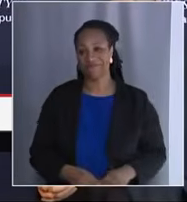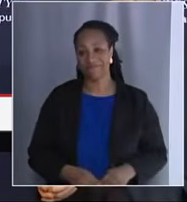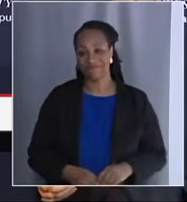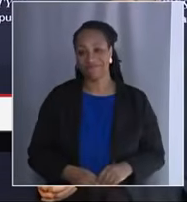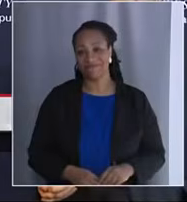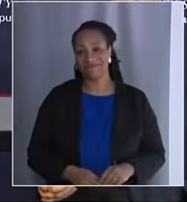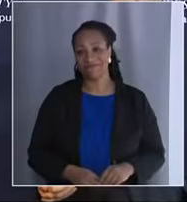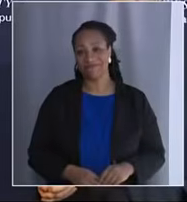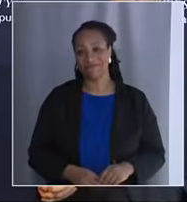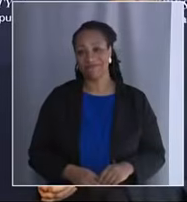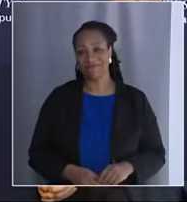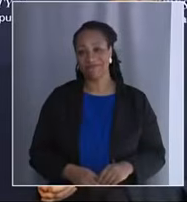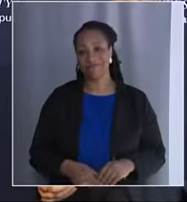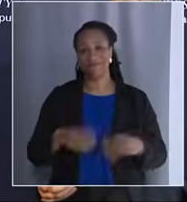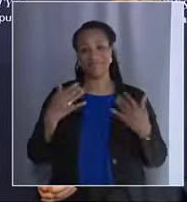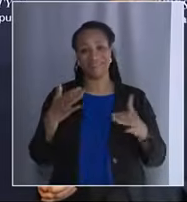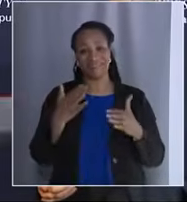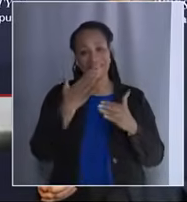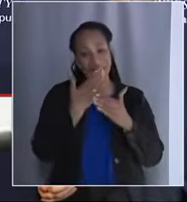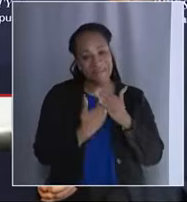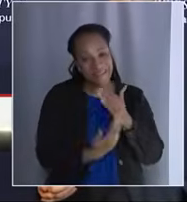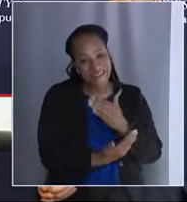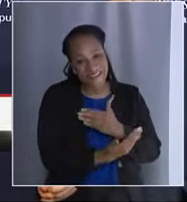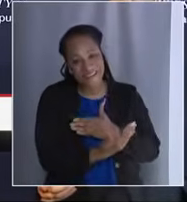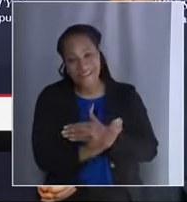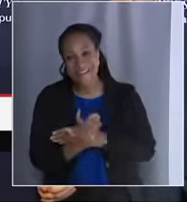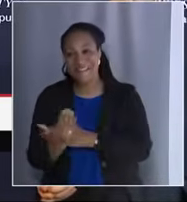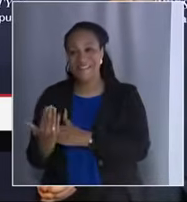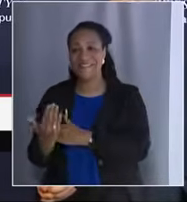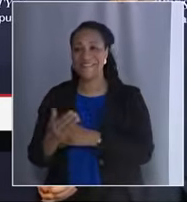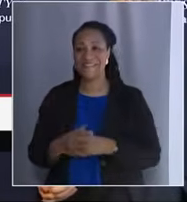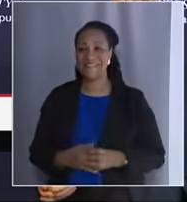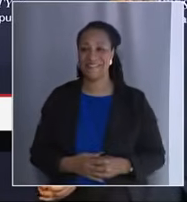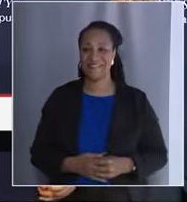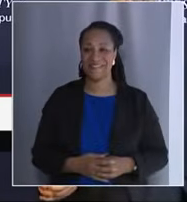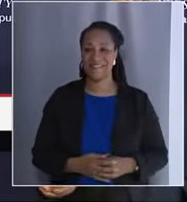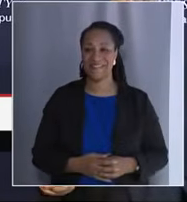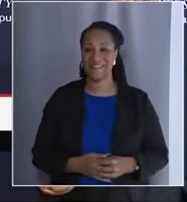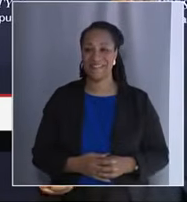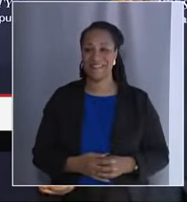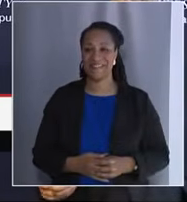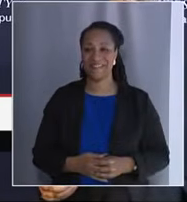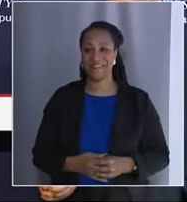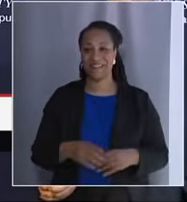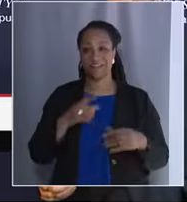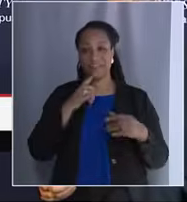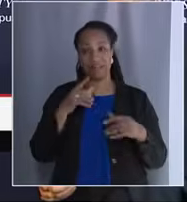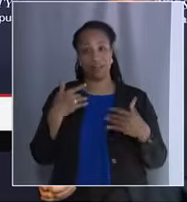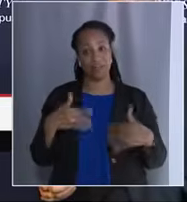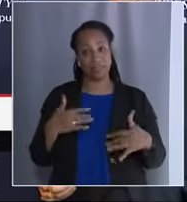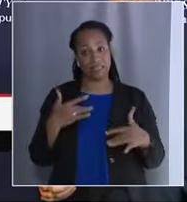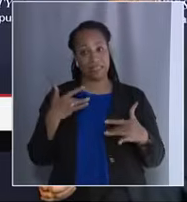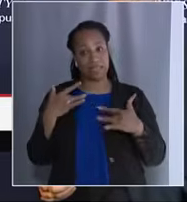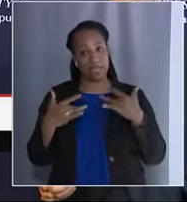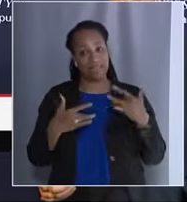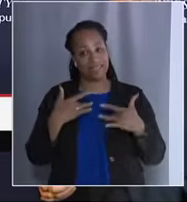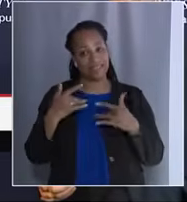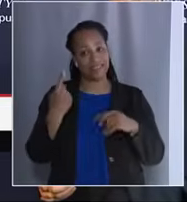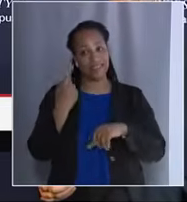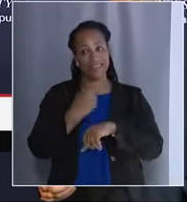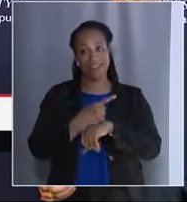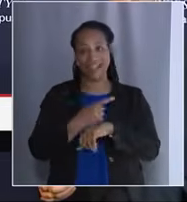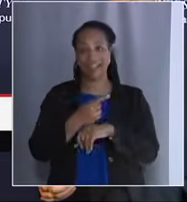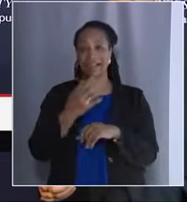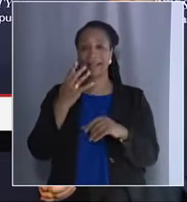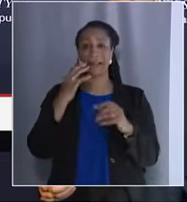disabused the cynics that this building would never open on time. If you drove by on January or